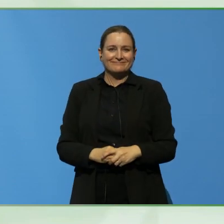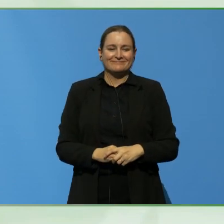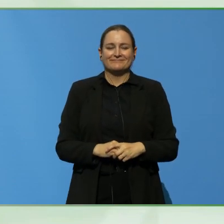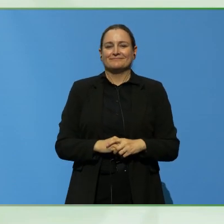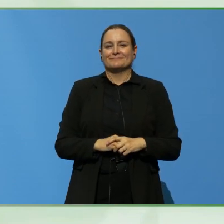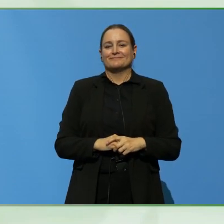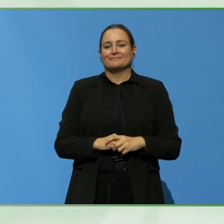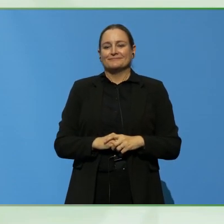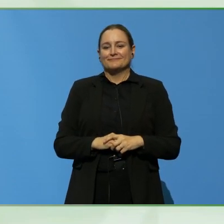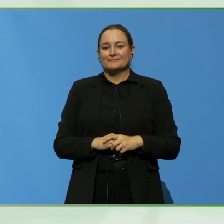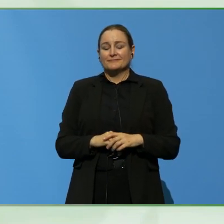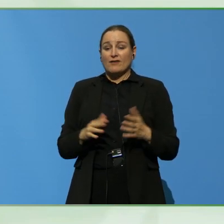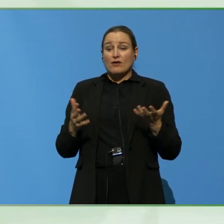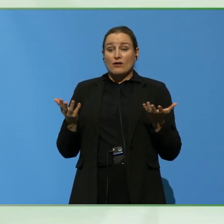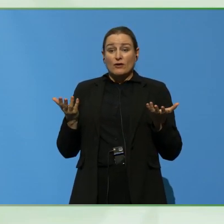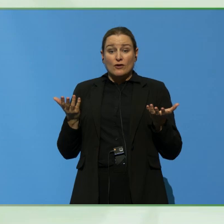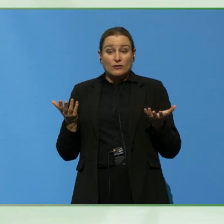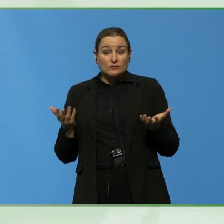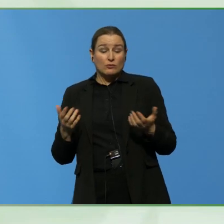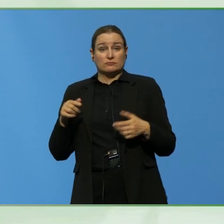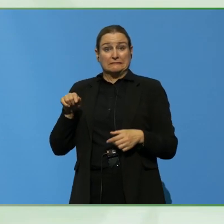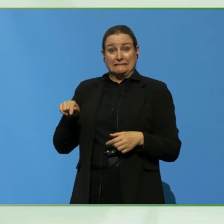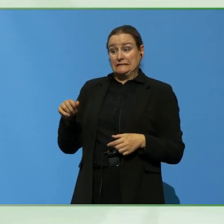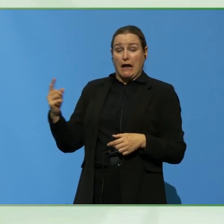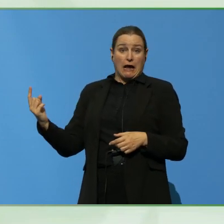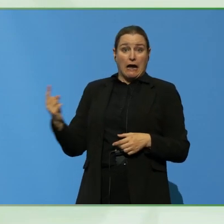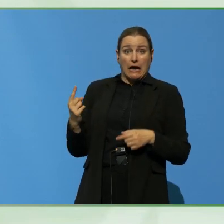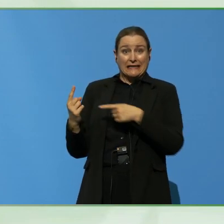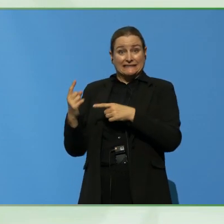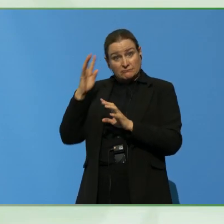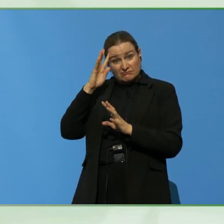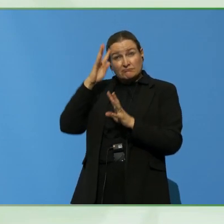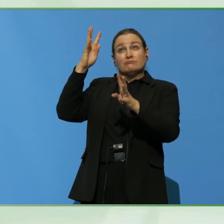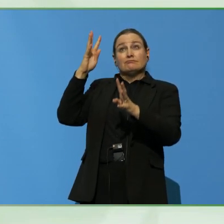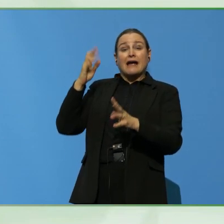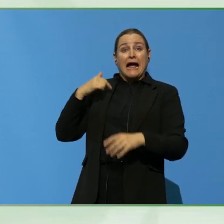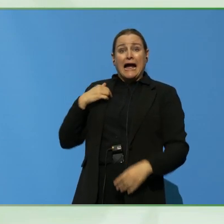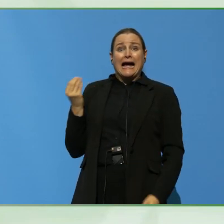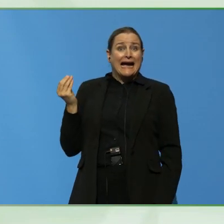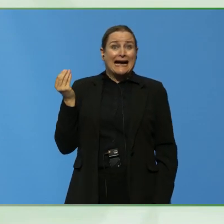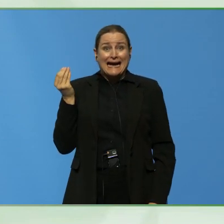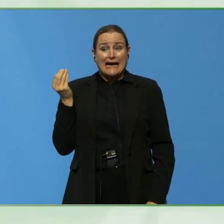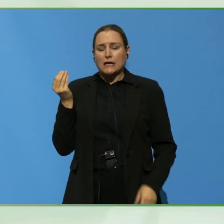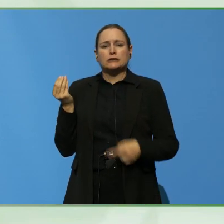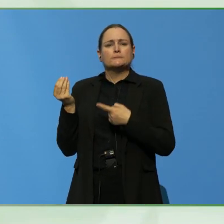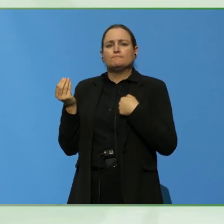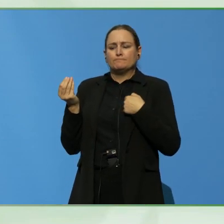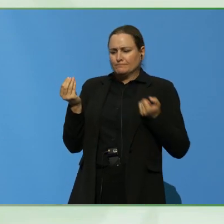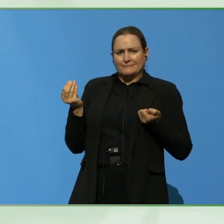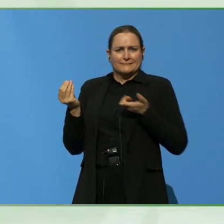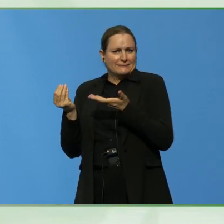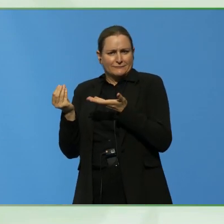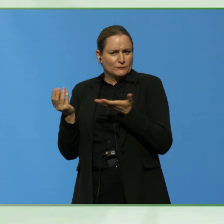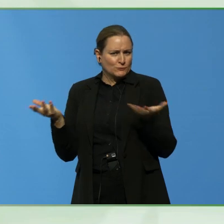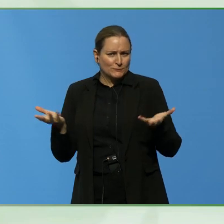we offer to the startup? And if you want to join us, and I really would like